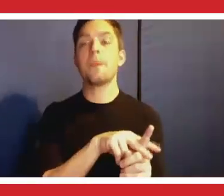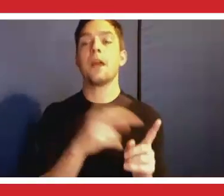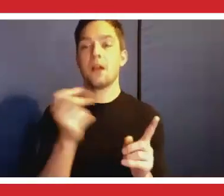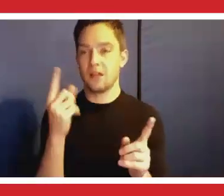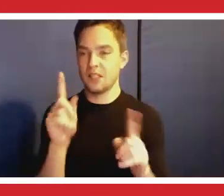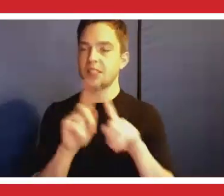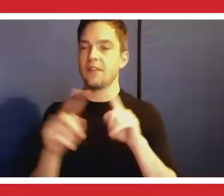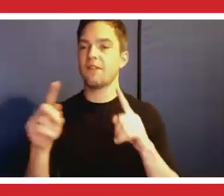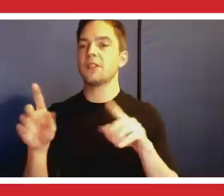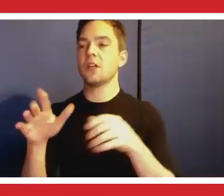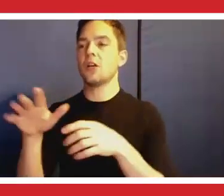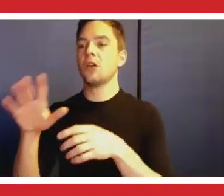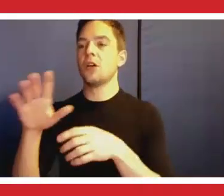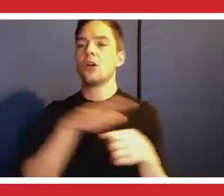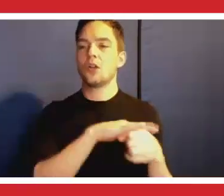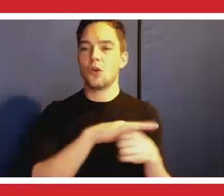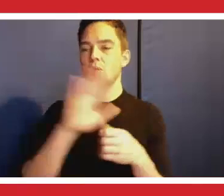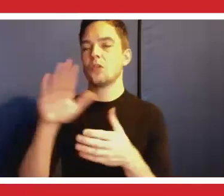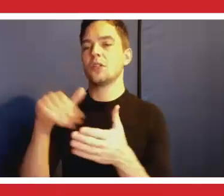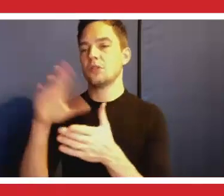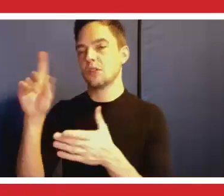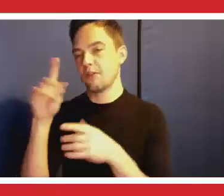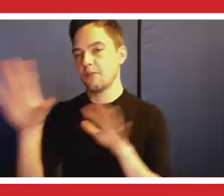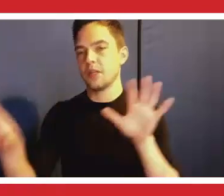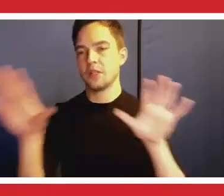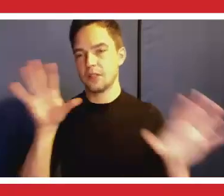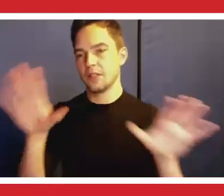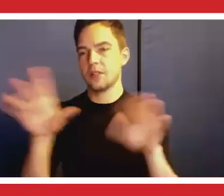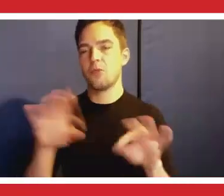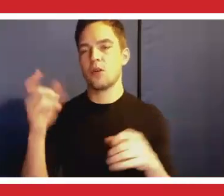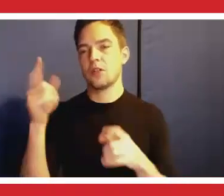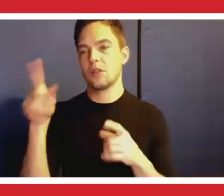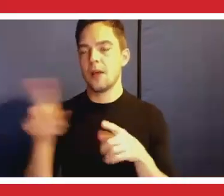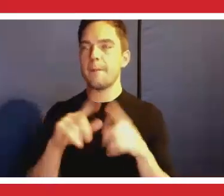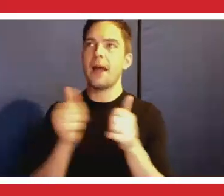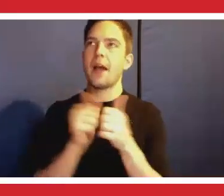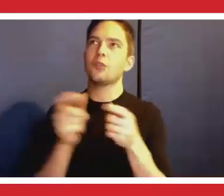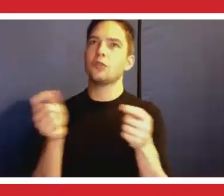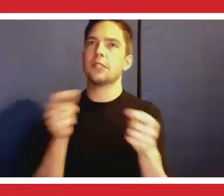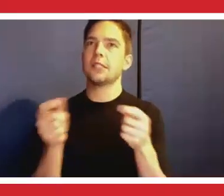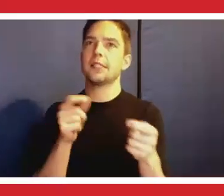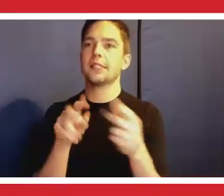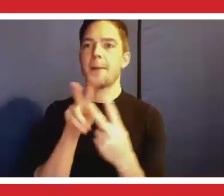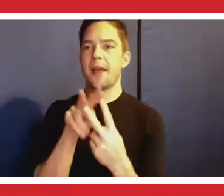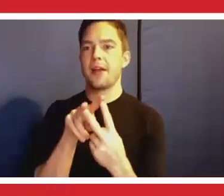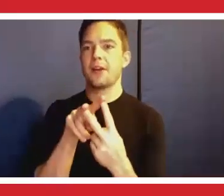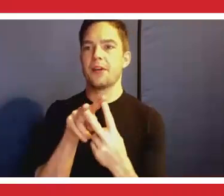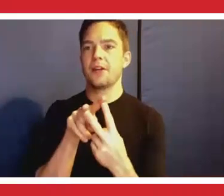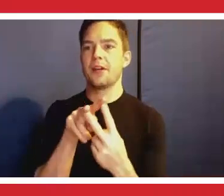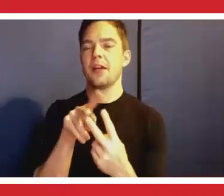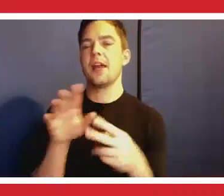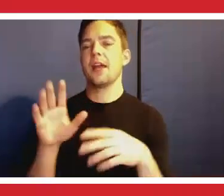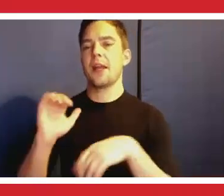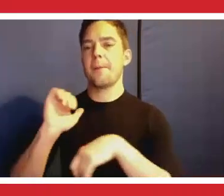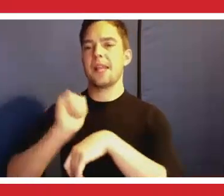between local and central government is important, but understanding where you can leverage the power of central government and use kind of platform scale